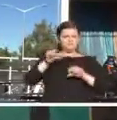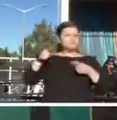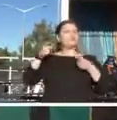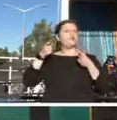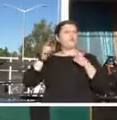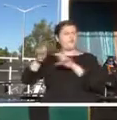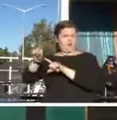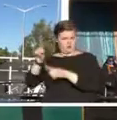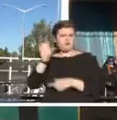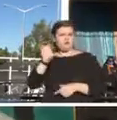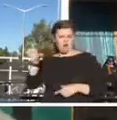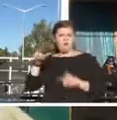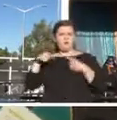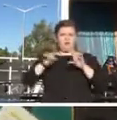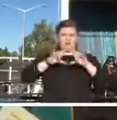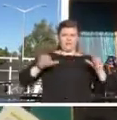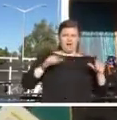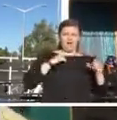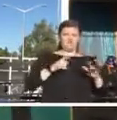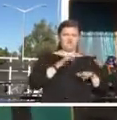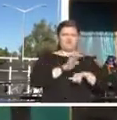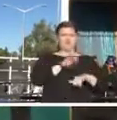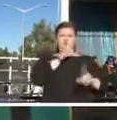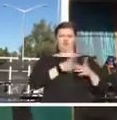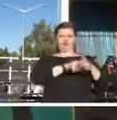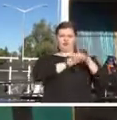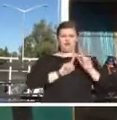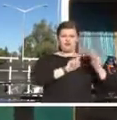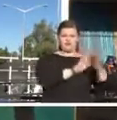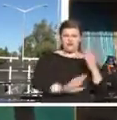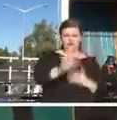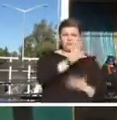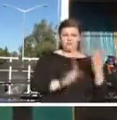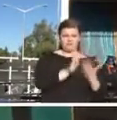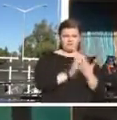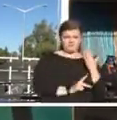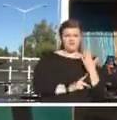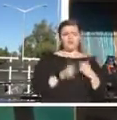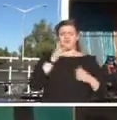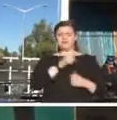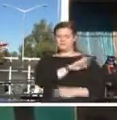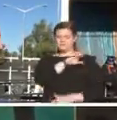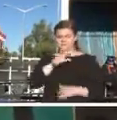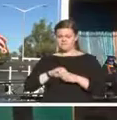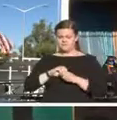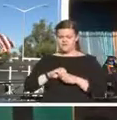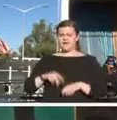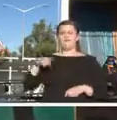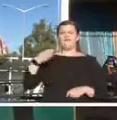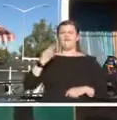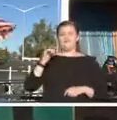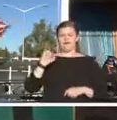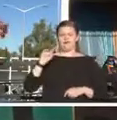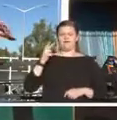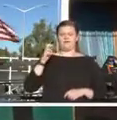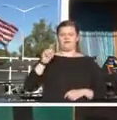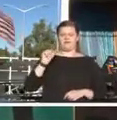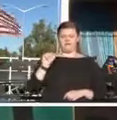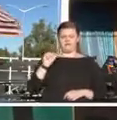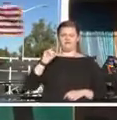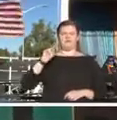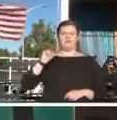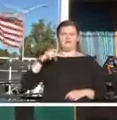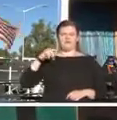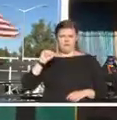through the Running Start program. At Clark, she's been active in Phi Theta Kappa, the Honor Society for two-year colleges. She's